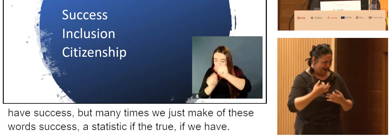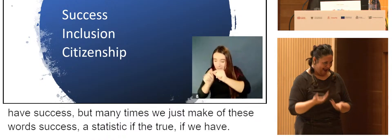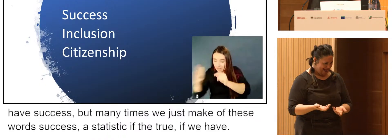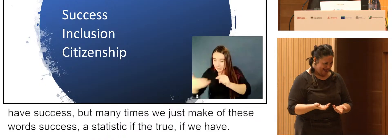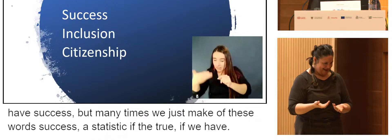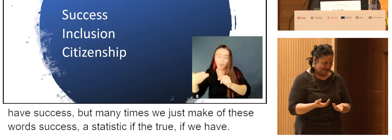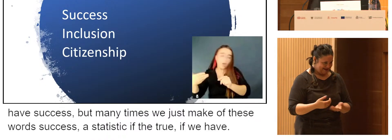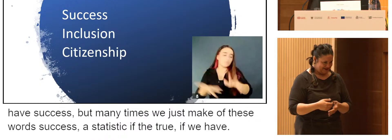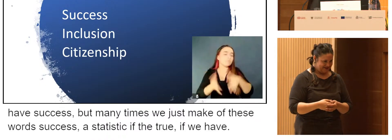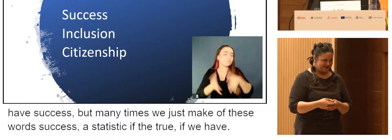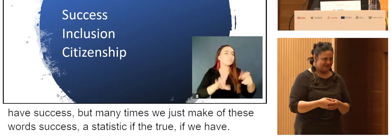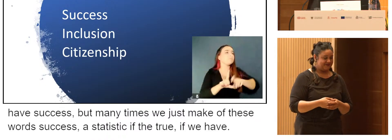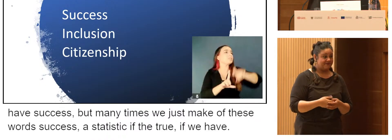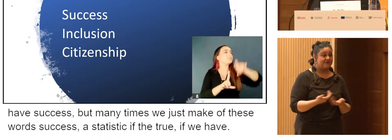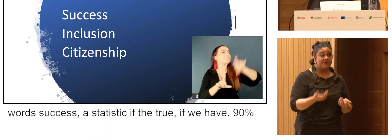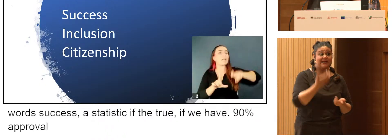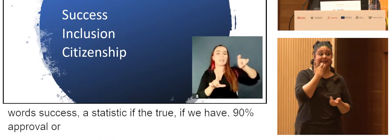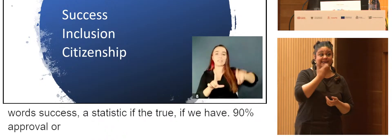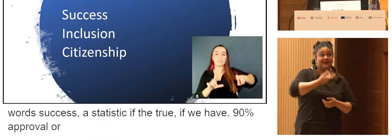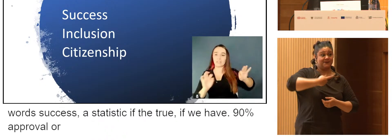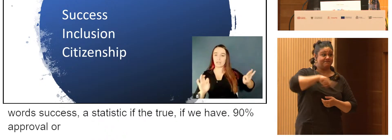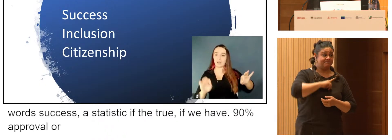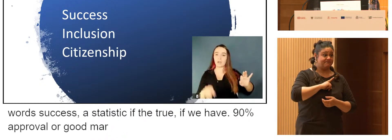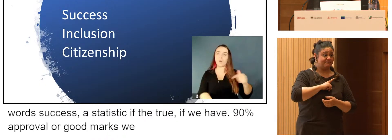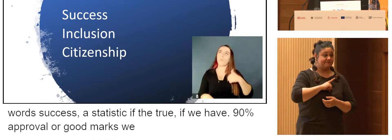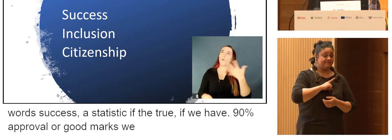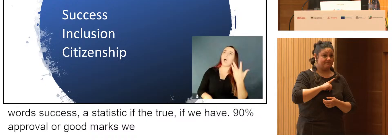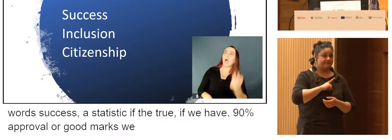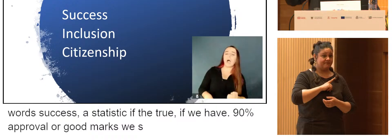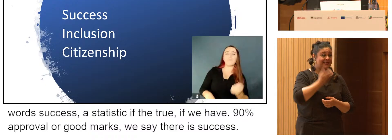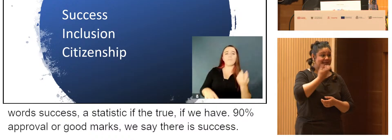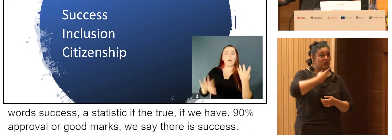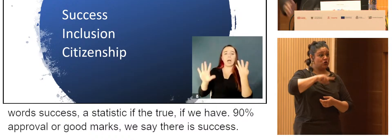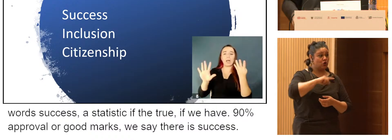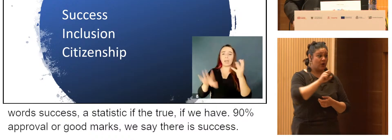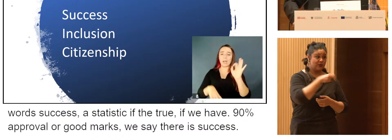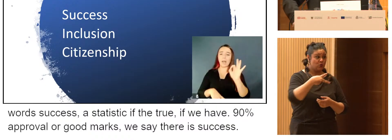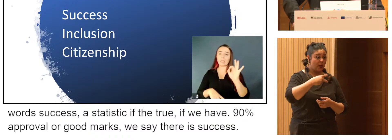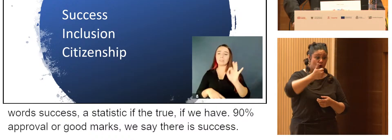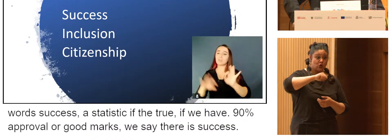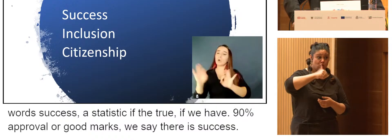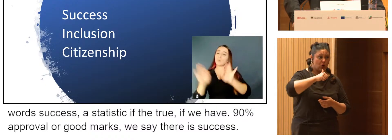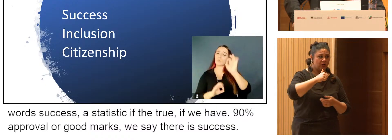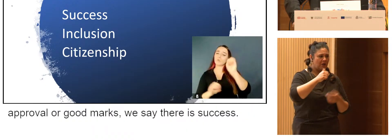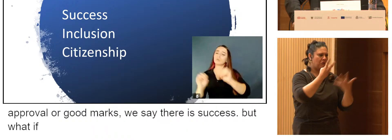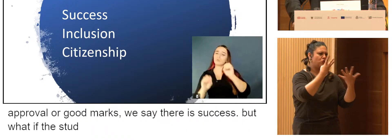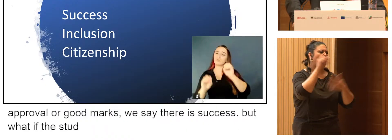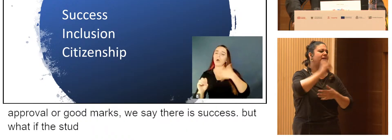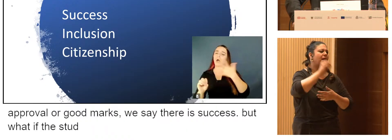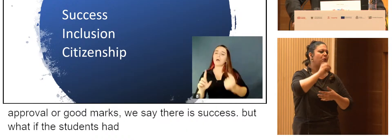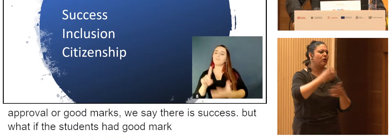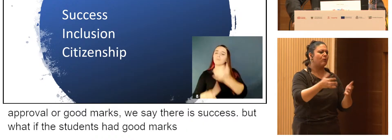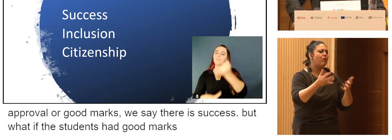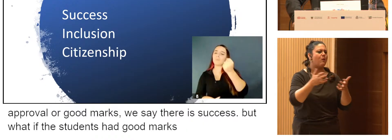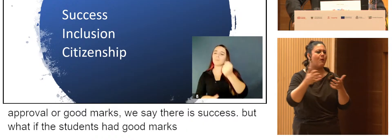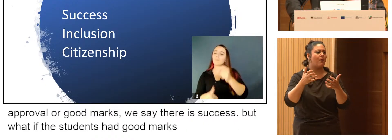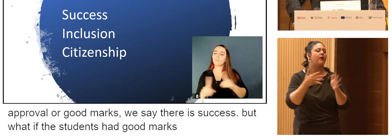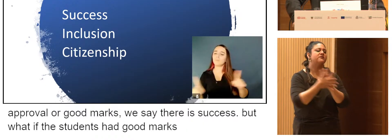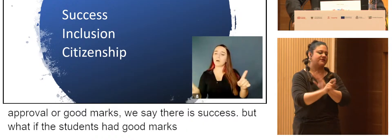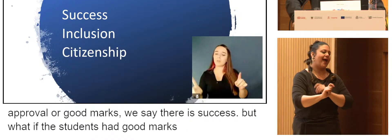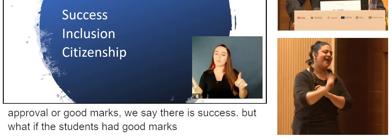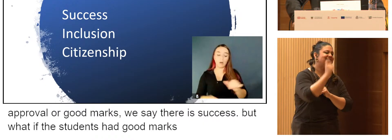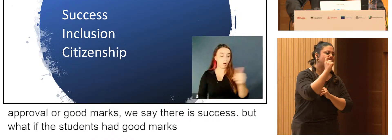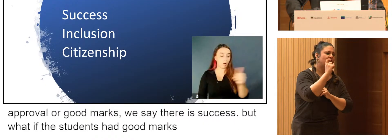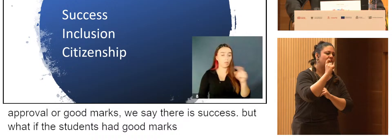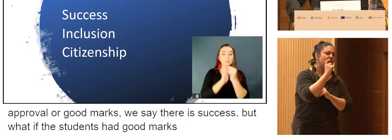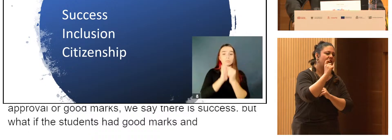90% approval or good marks, we say there is success. But what if the students had good marks and they didn't learn anything? Are